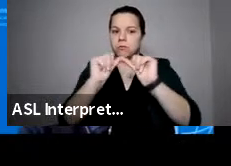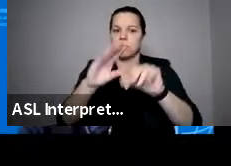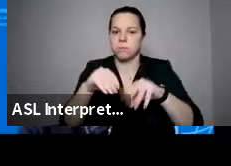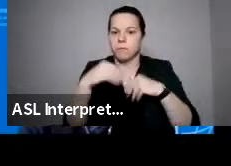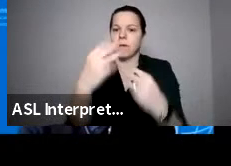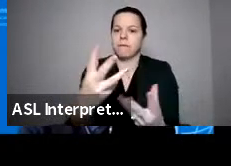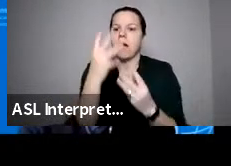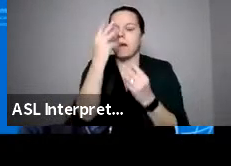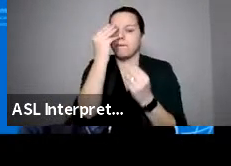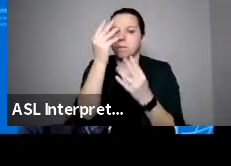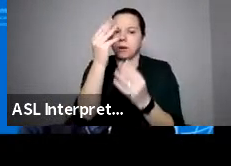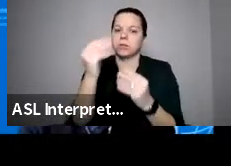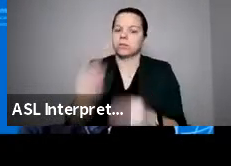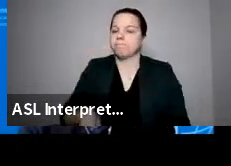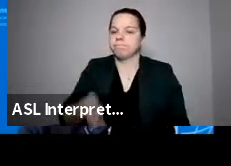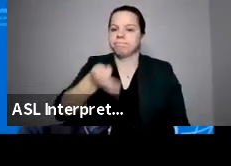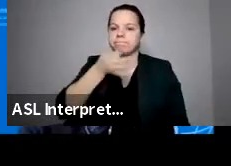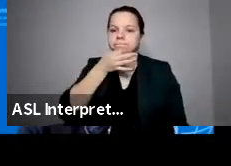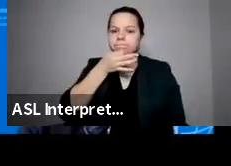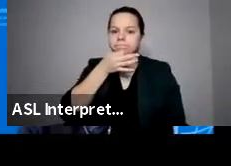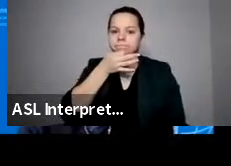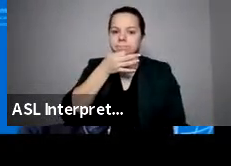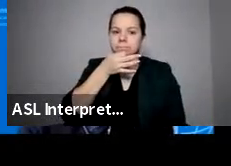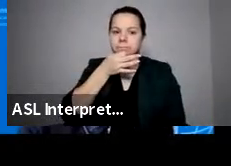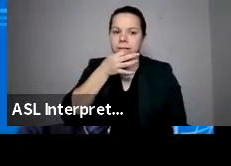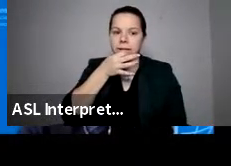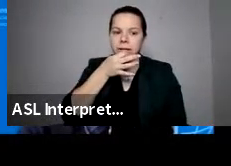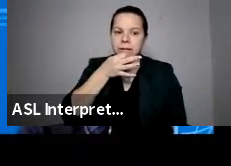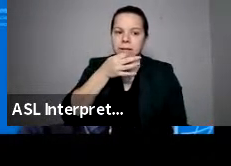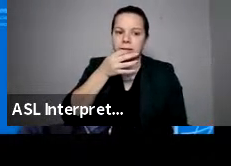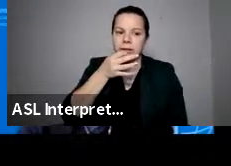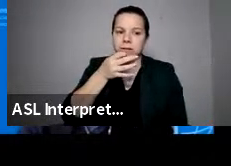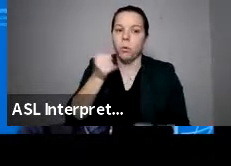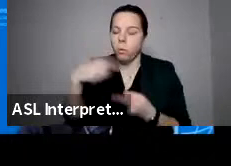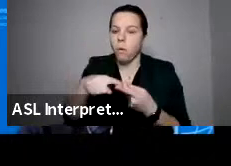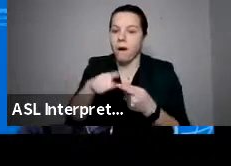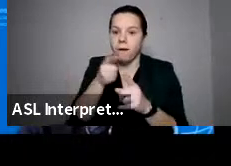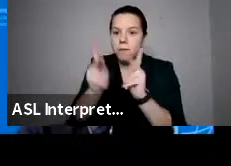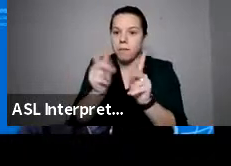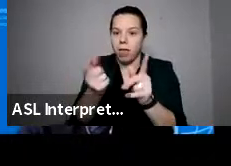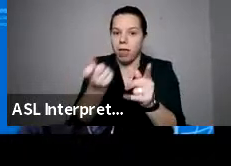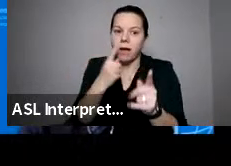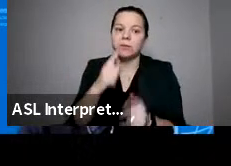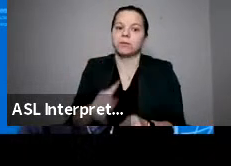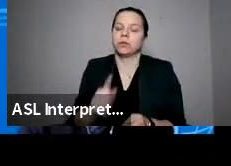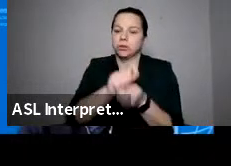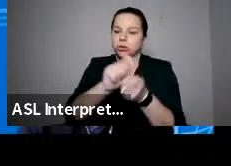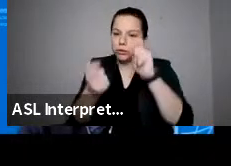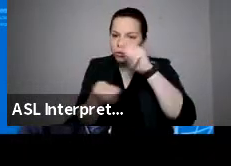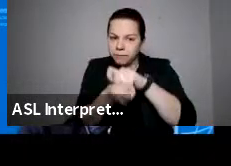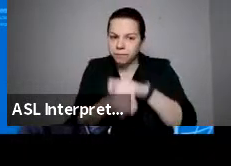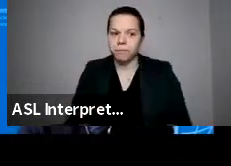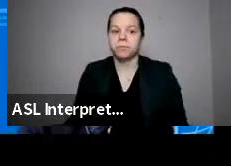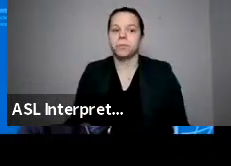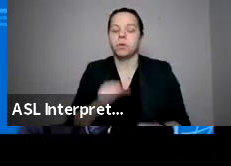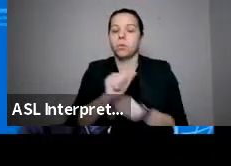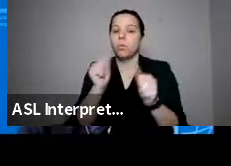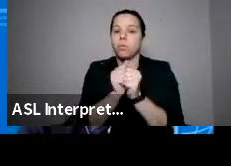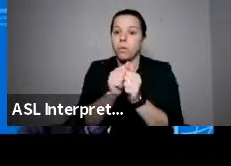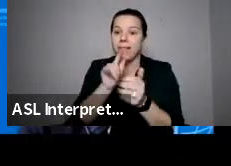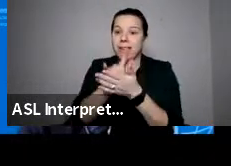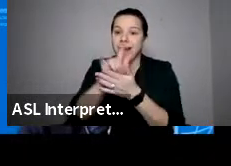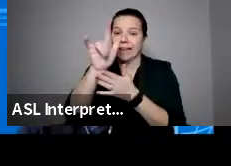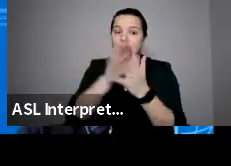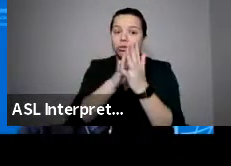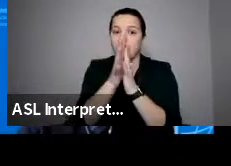information and expertise as they have asked for airspace changes. We're working with our air traffic organization to review